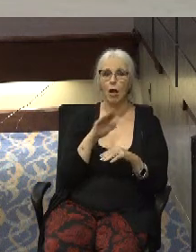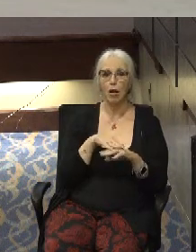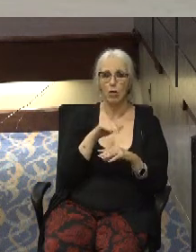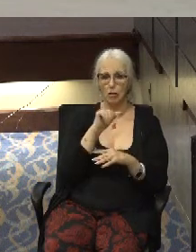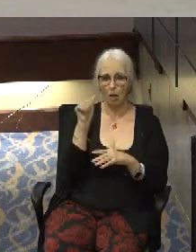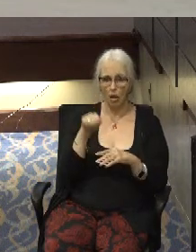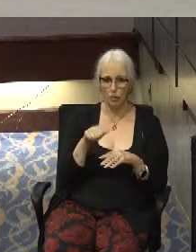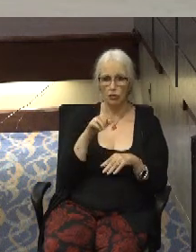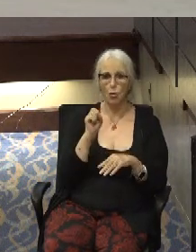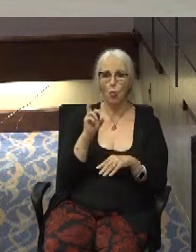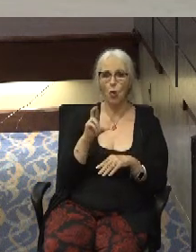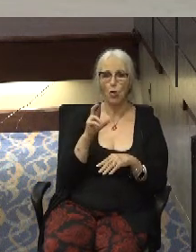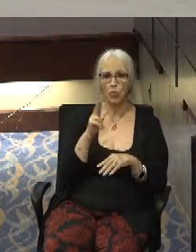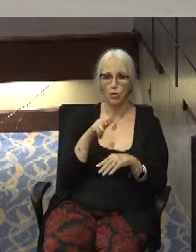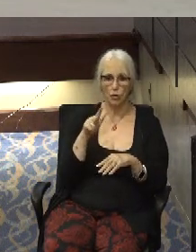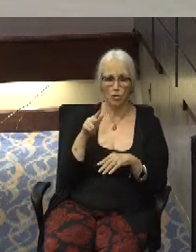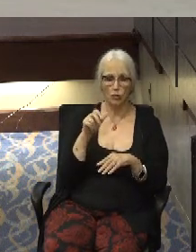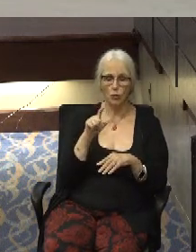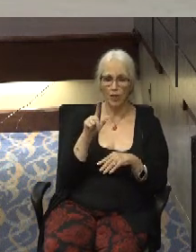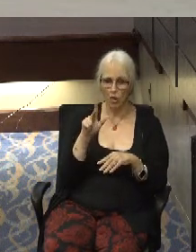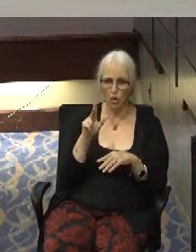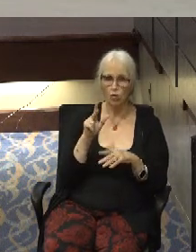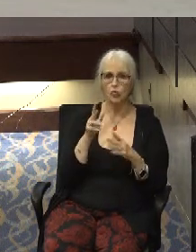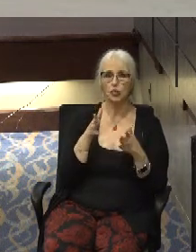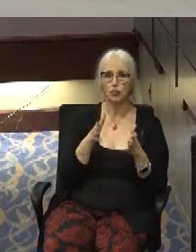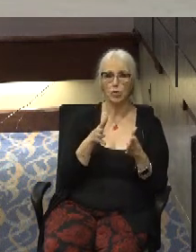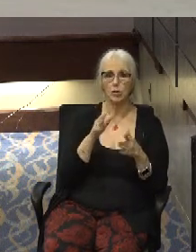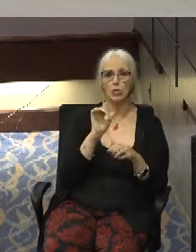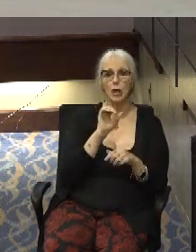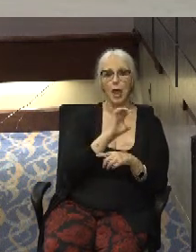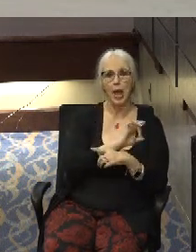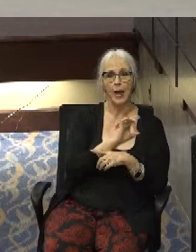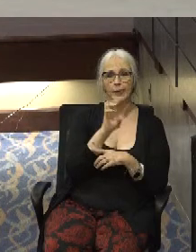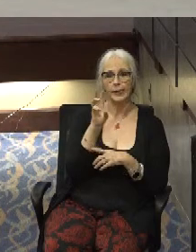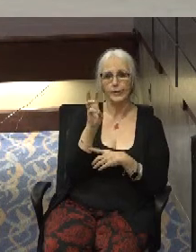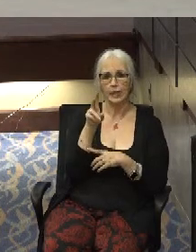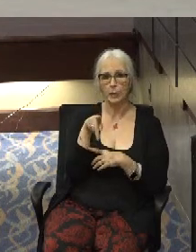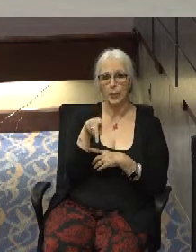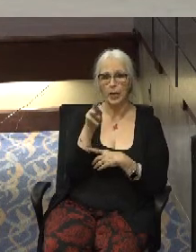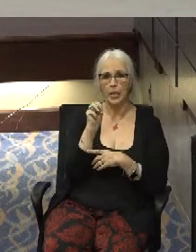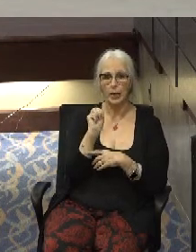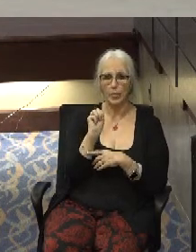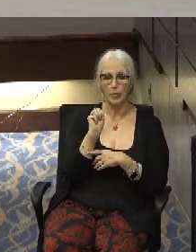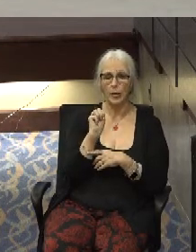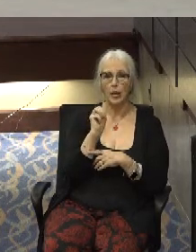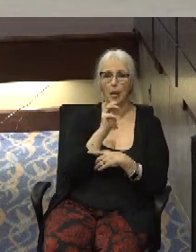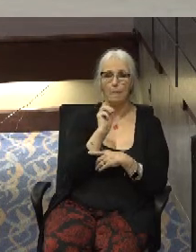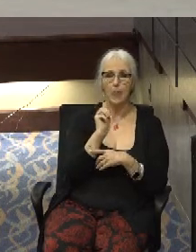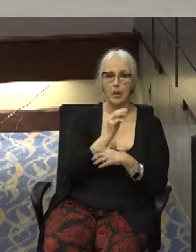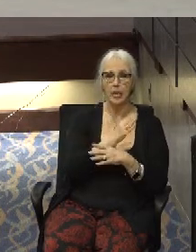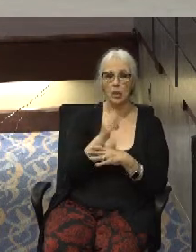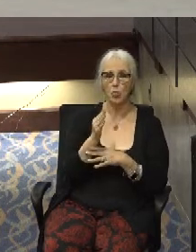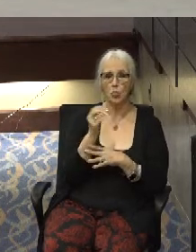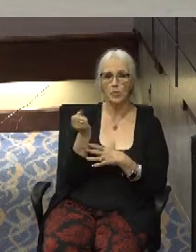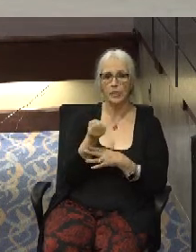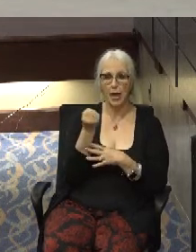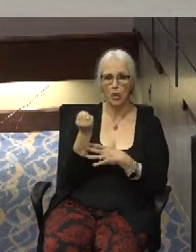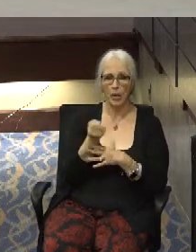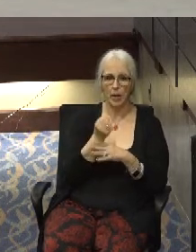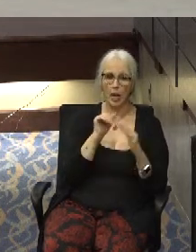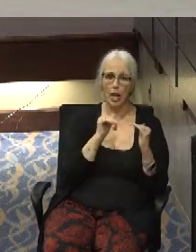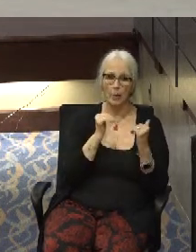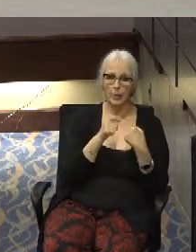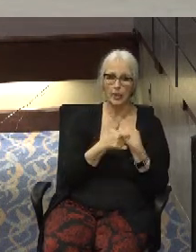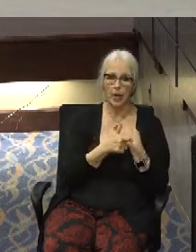33rd Street, and hours of operation shall be limited from 8 a.m. to 6 p.m. Monday through Saturday. Because the